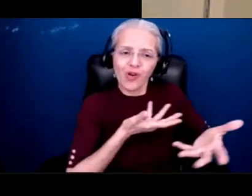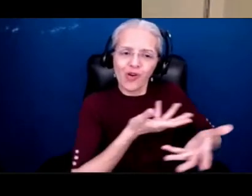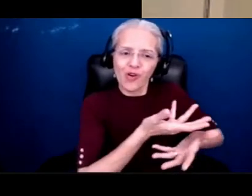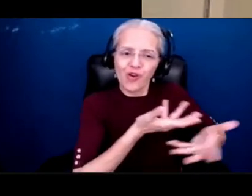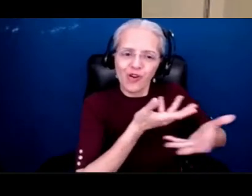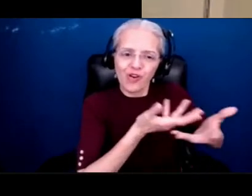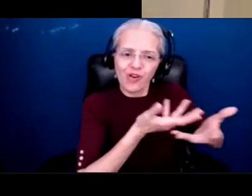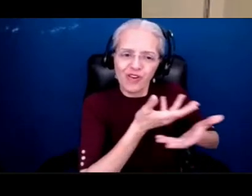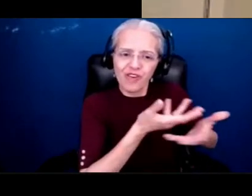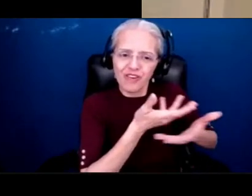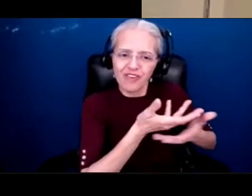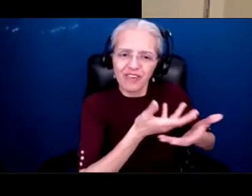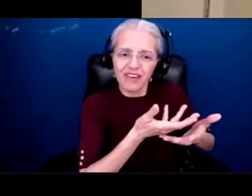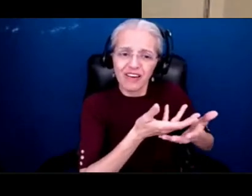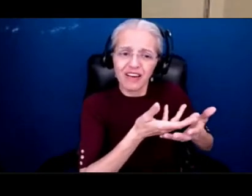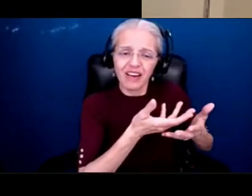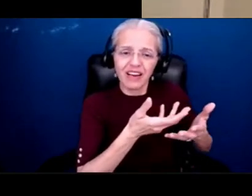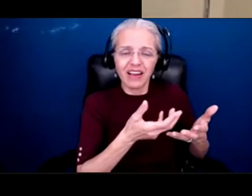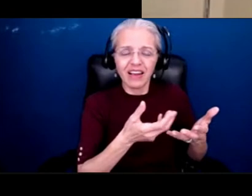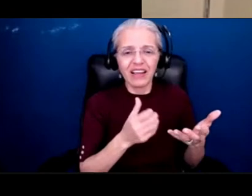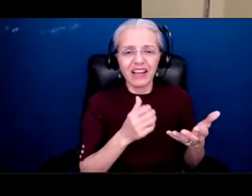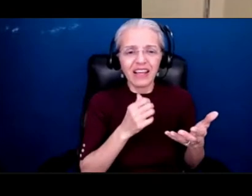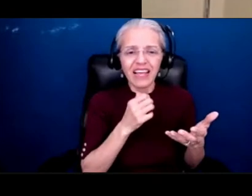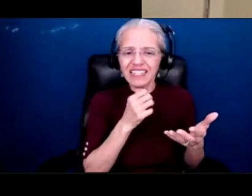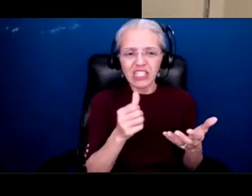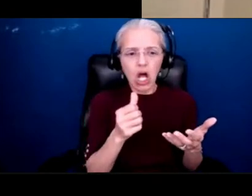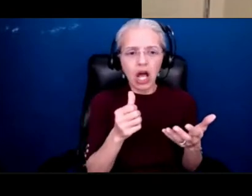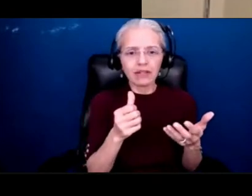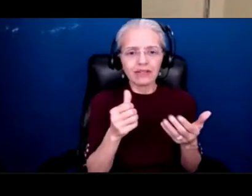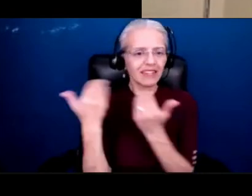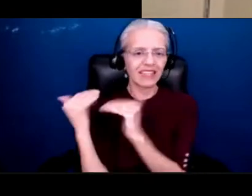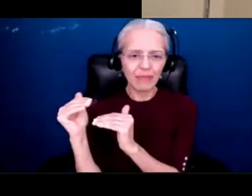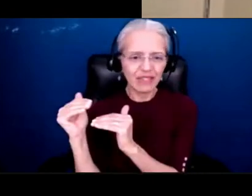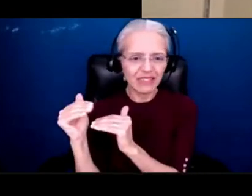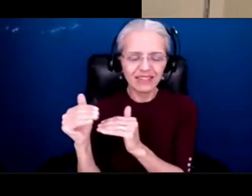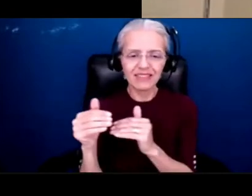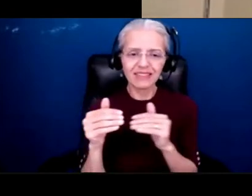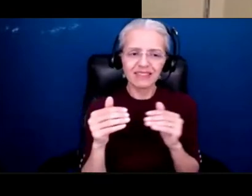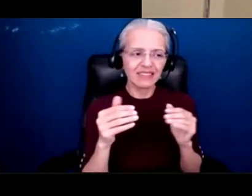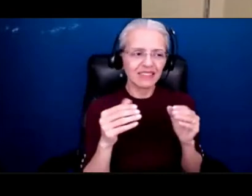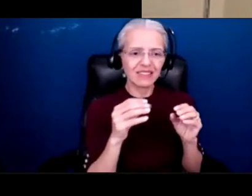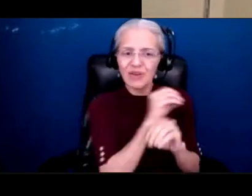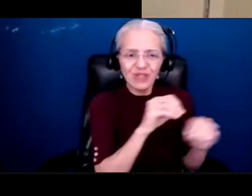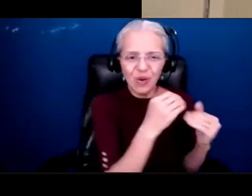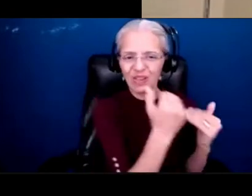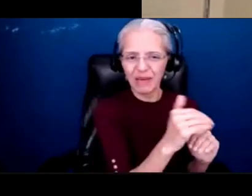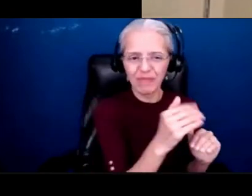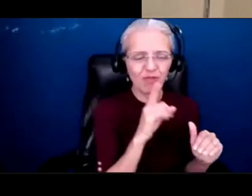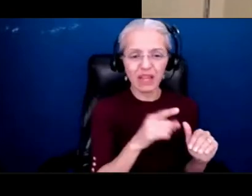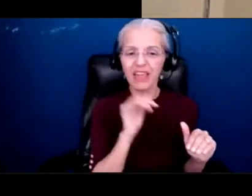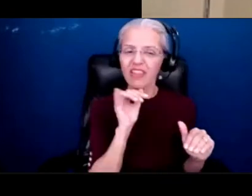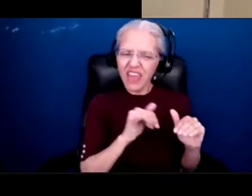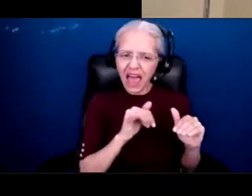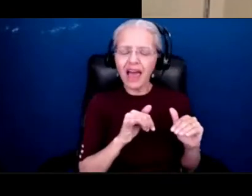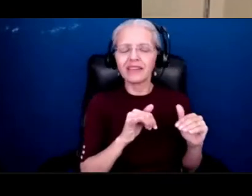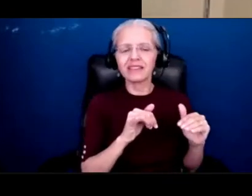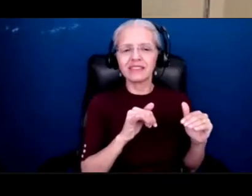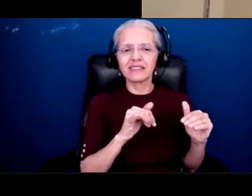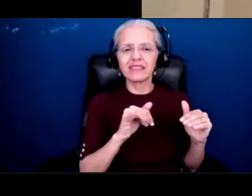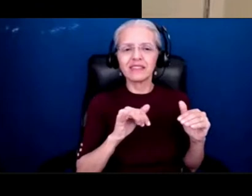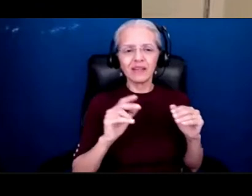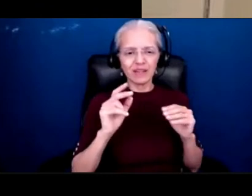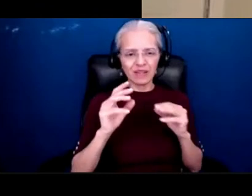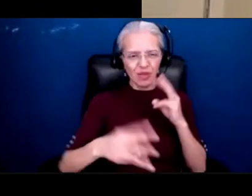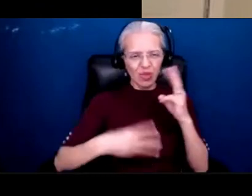that it's infinite. It's not finite. think that's the mindset I would like to see